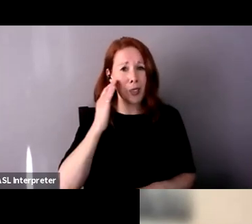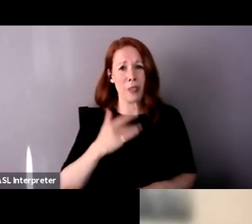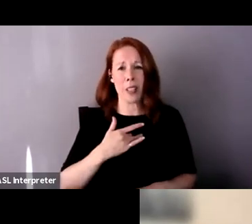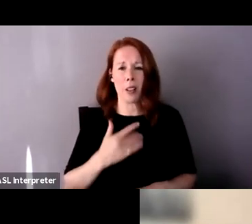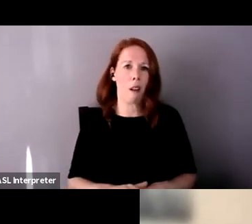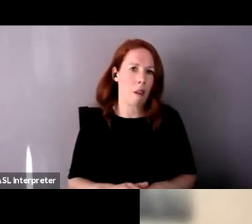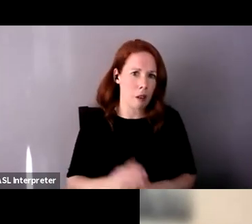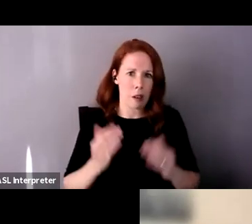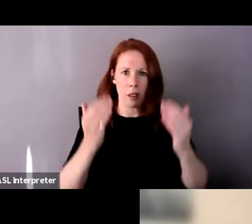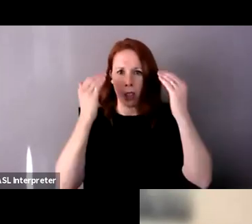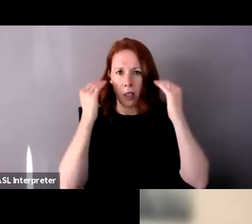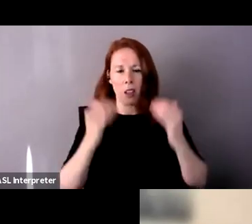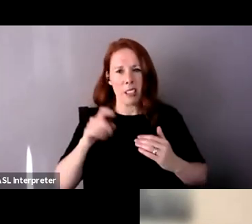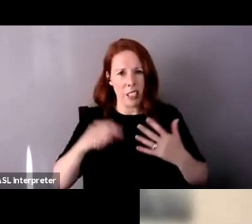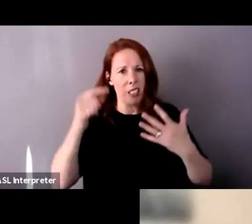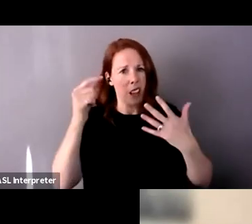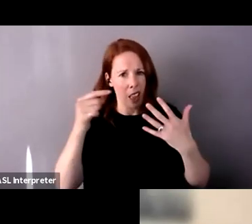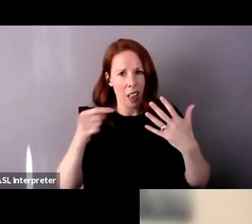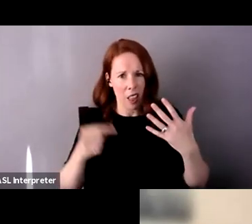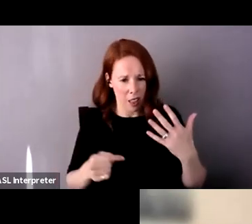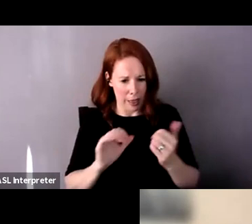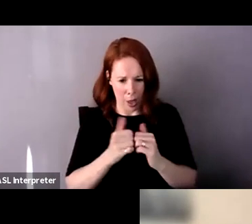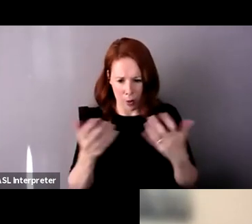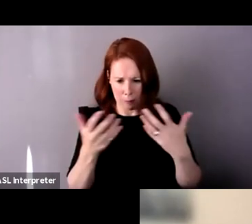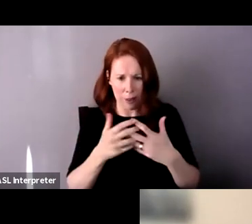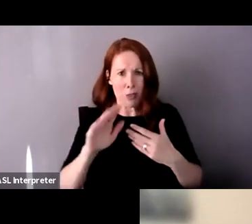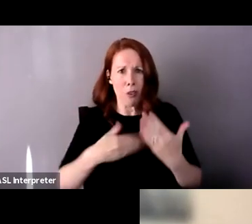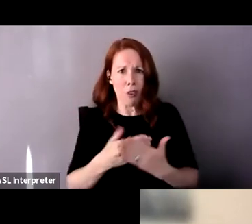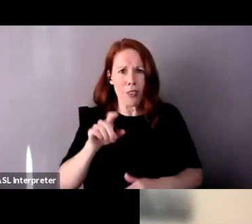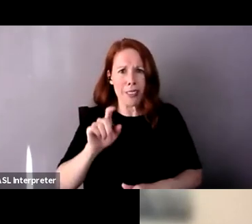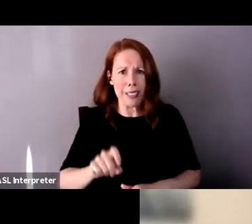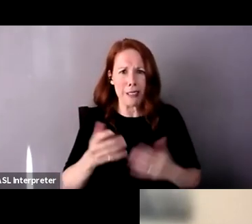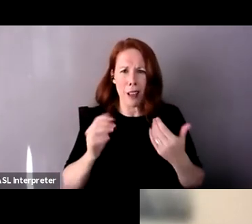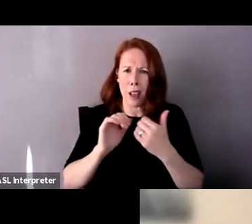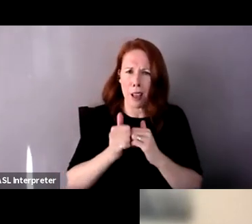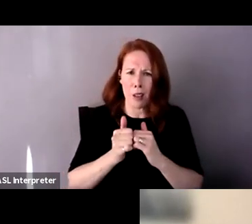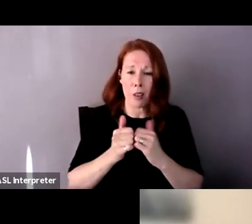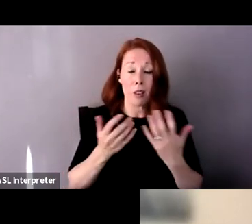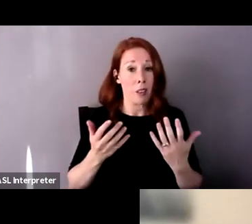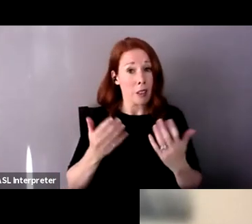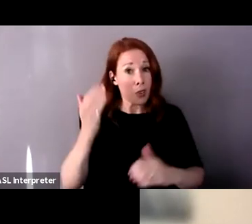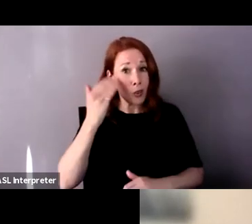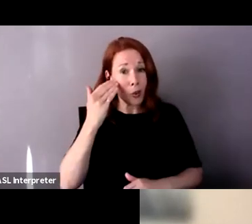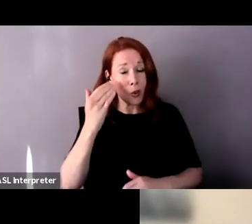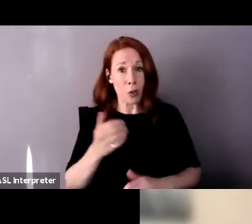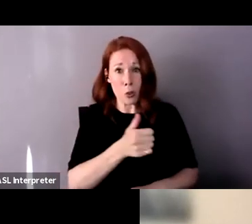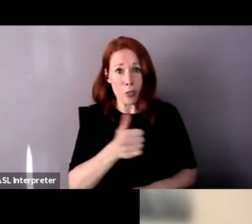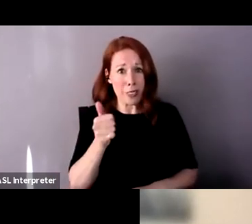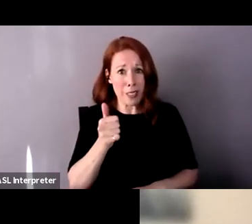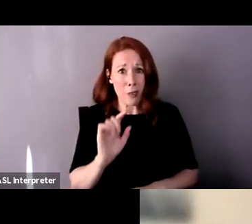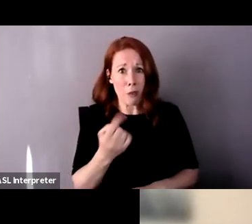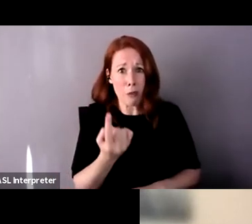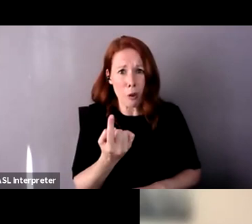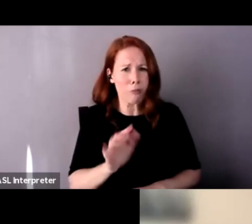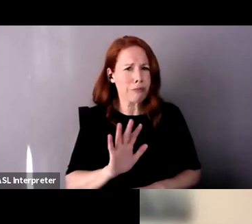so many different needs that so many different people have, but just know that you do not have to do it all yourself.